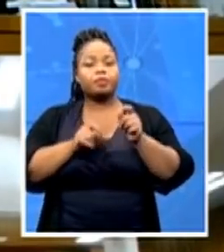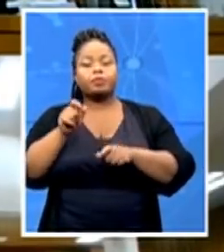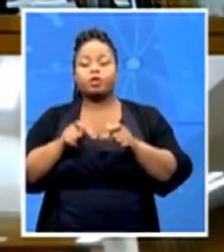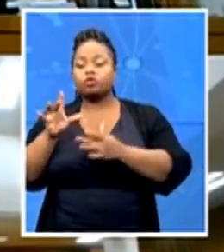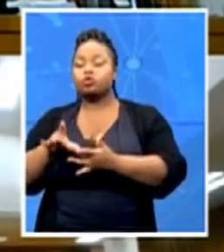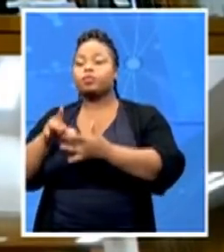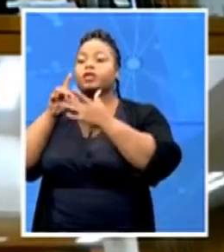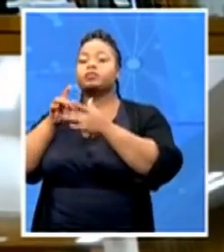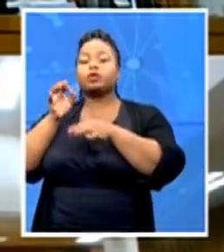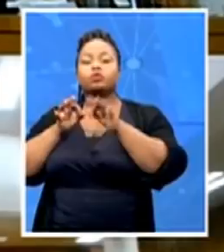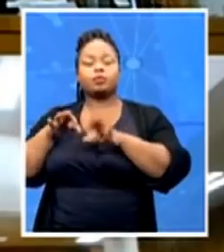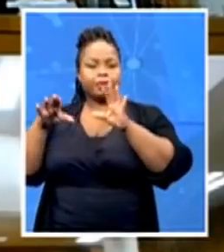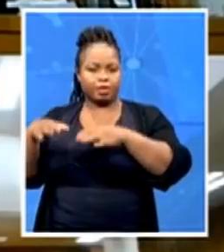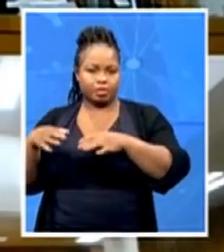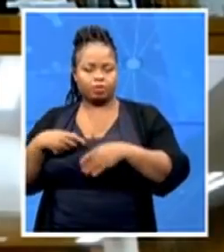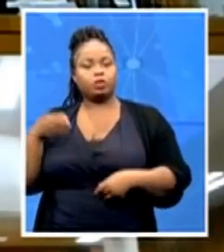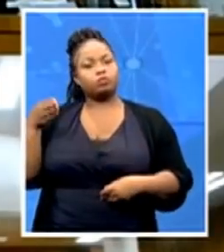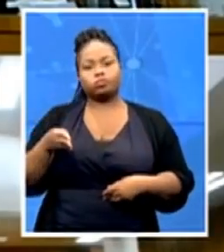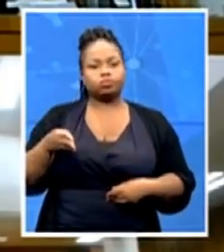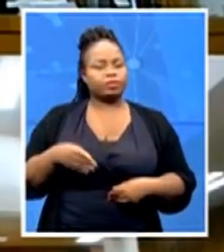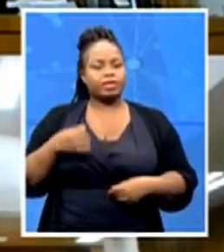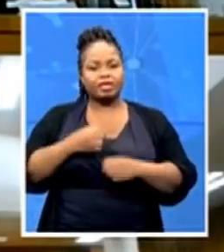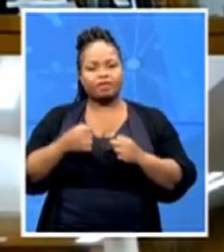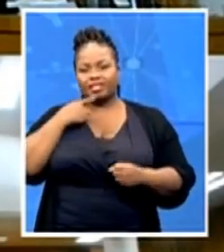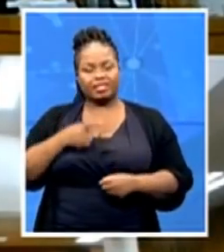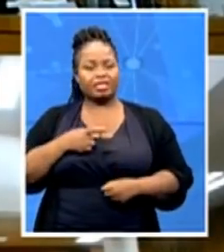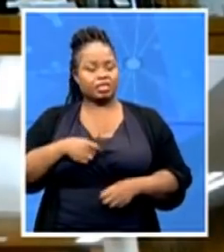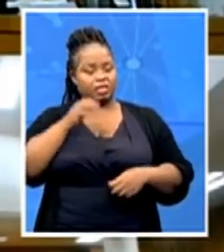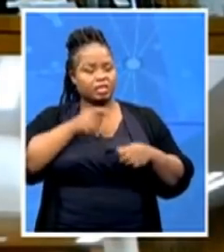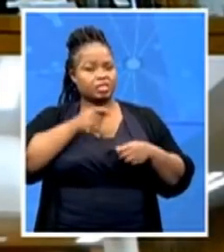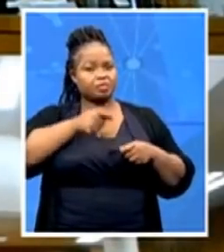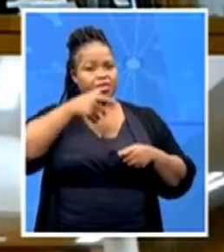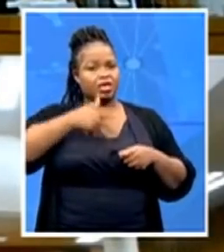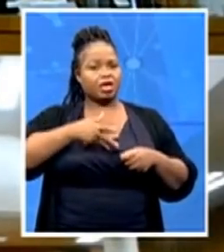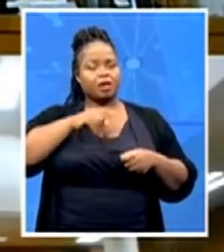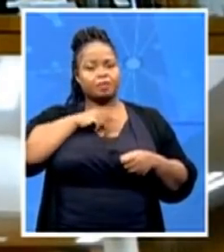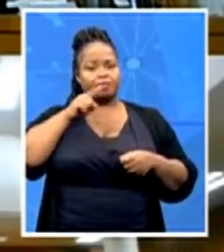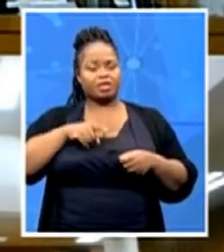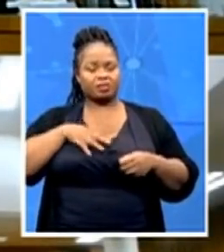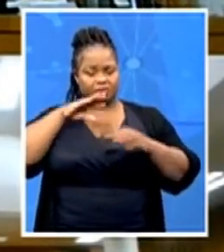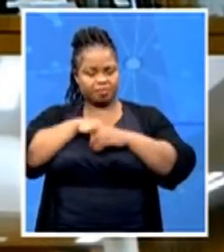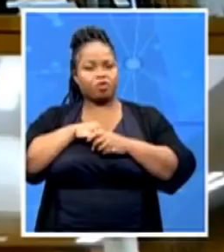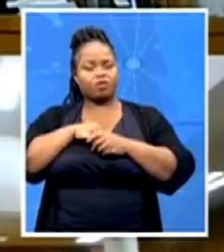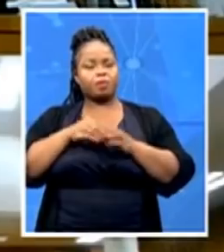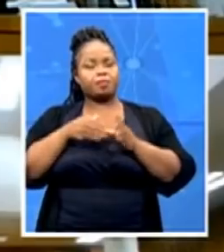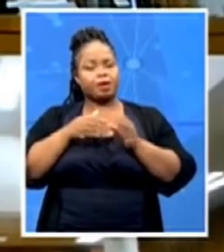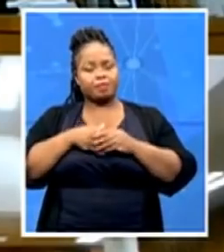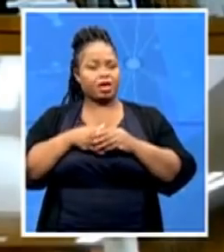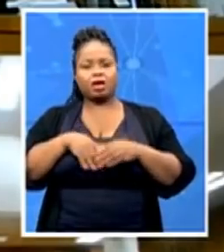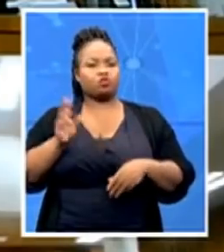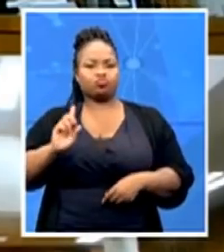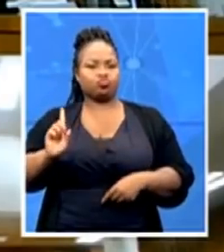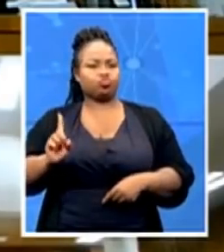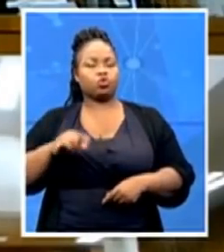does not say she's obliged to appoint the independent panel from among the nominees. She calls for nominations, but she